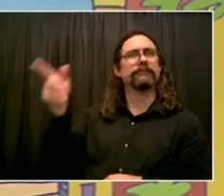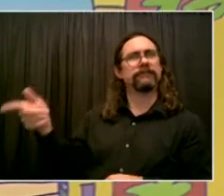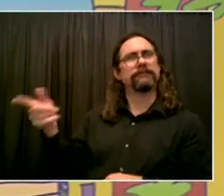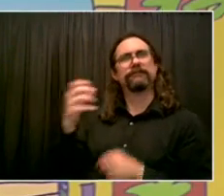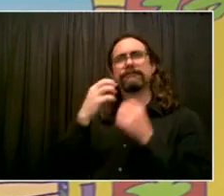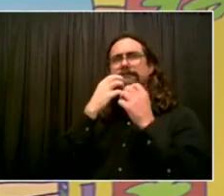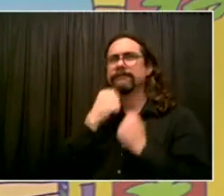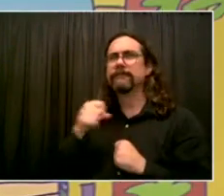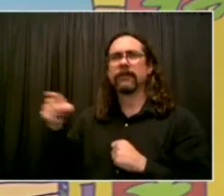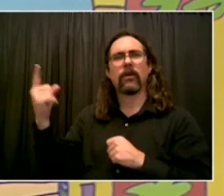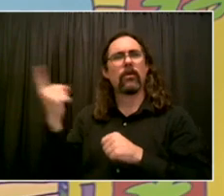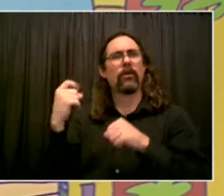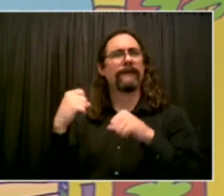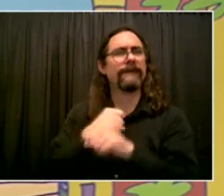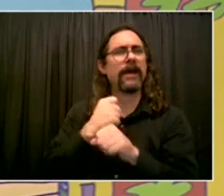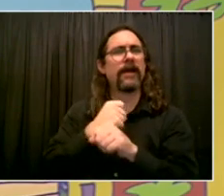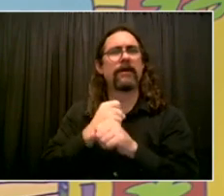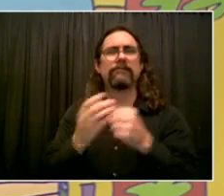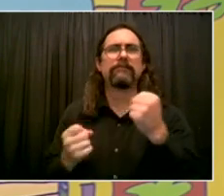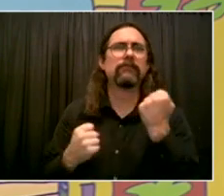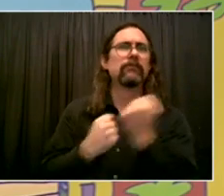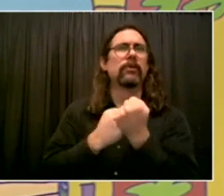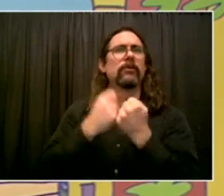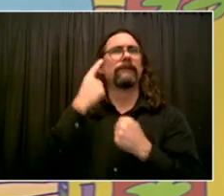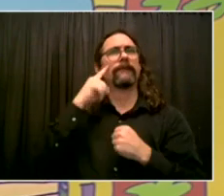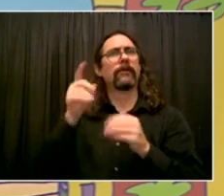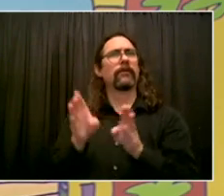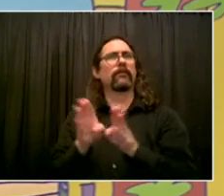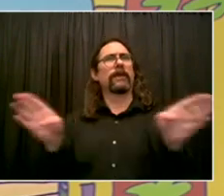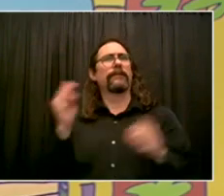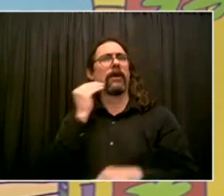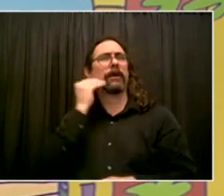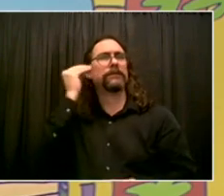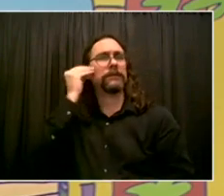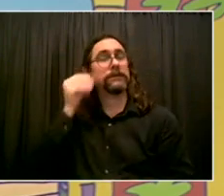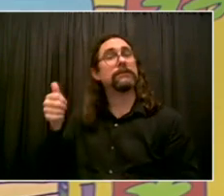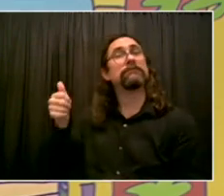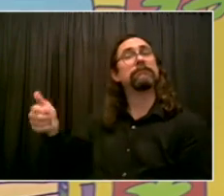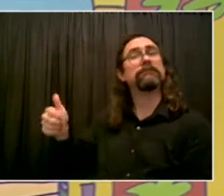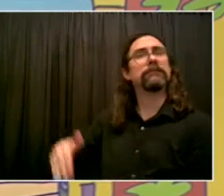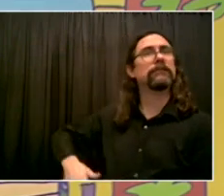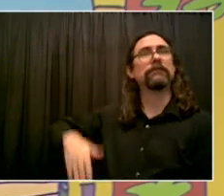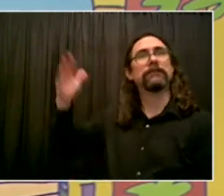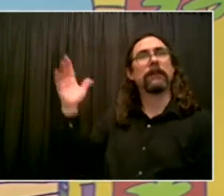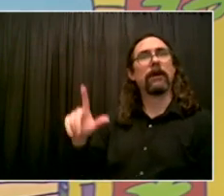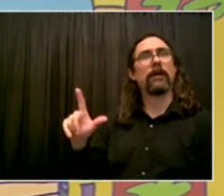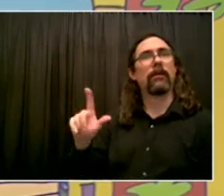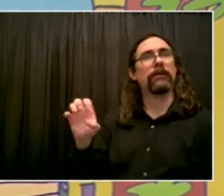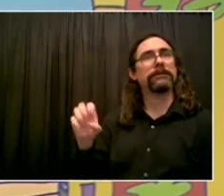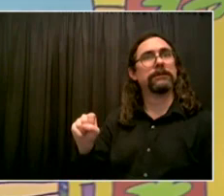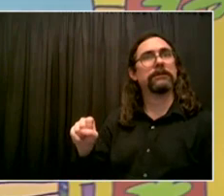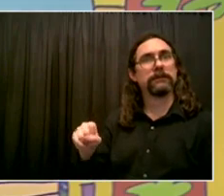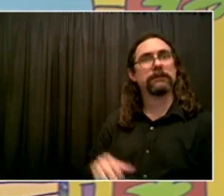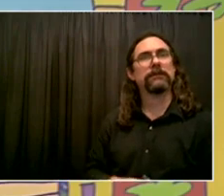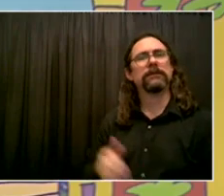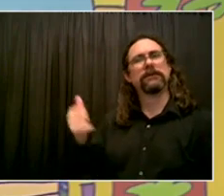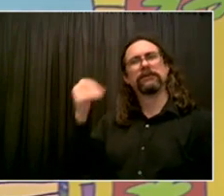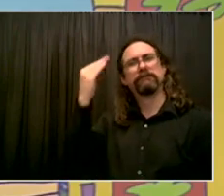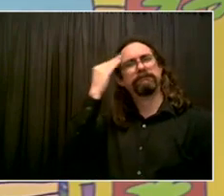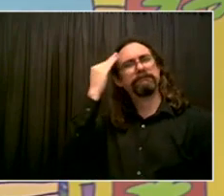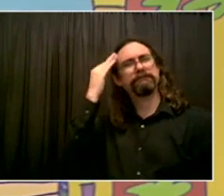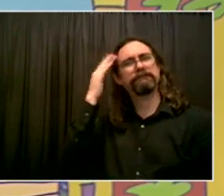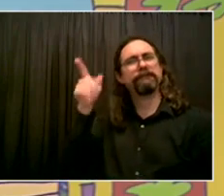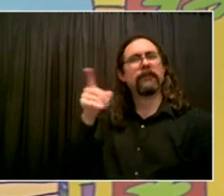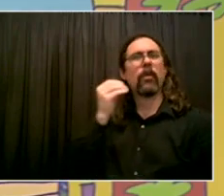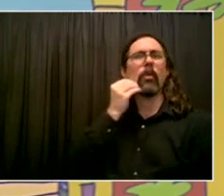She grew up on the Lower East Side herself. One of the developments in her district, Meltzer Tower, is going to benefit here. It is my pleasure